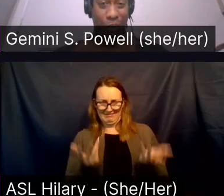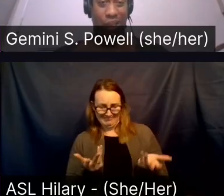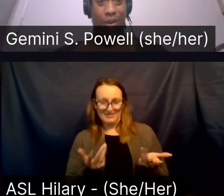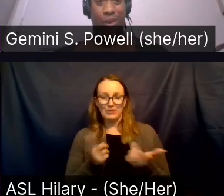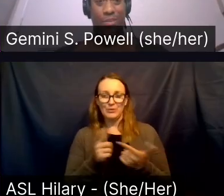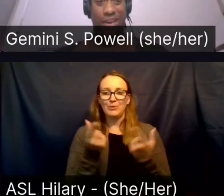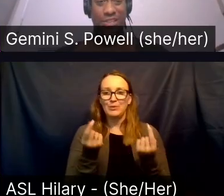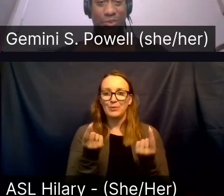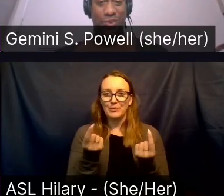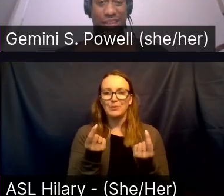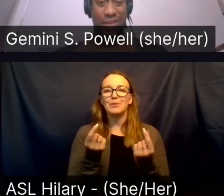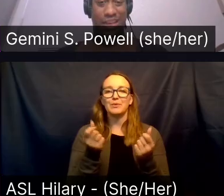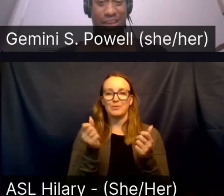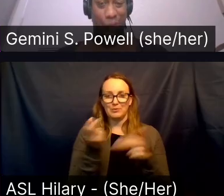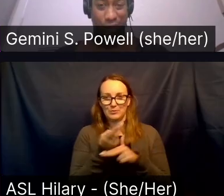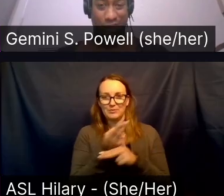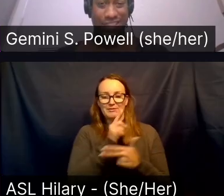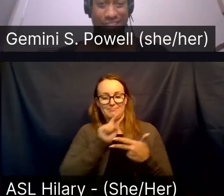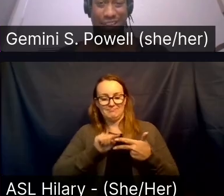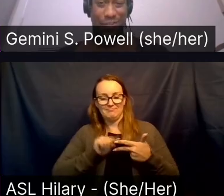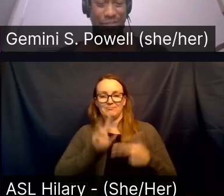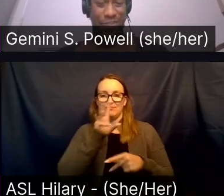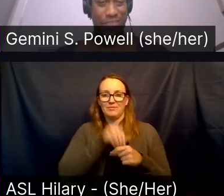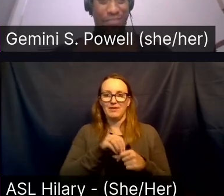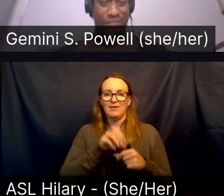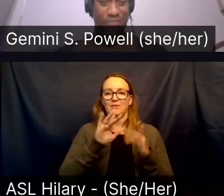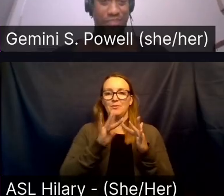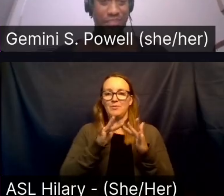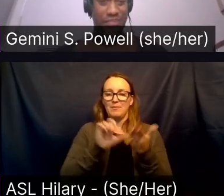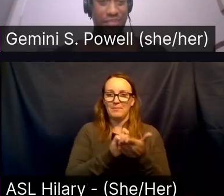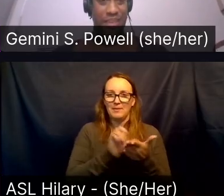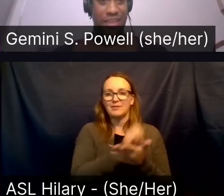can do in our web pages with them, and we'll put it together.